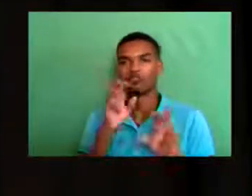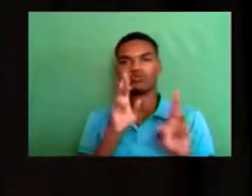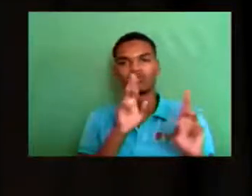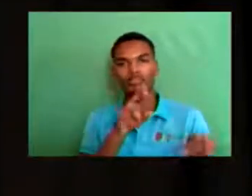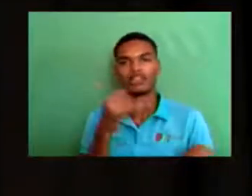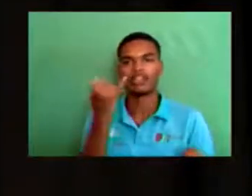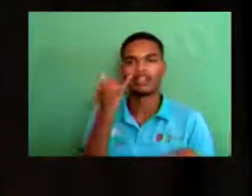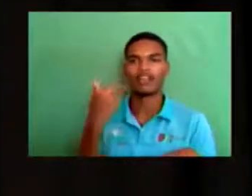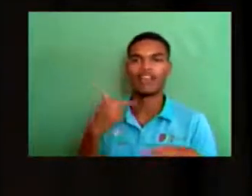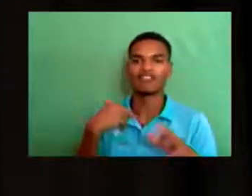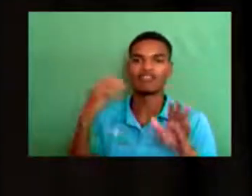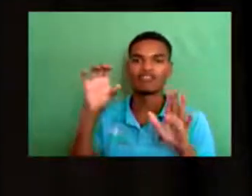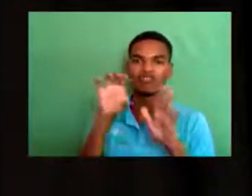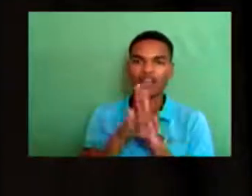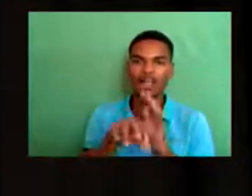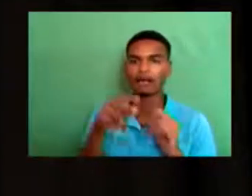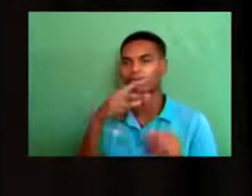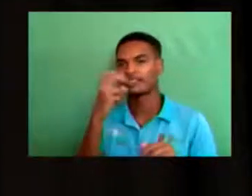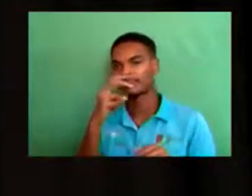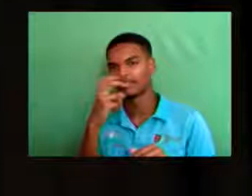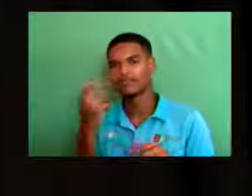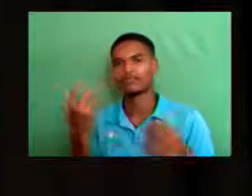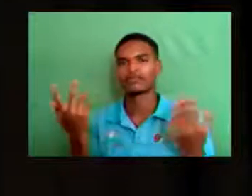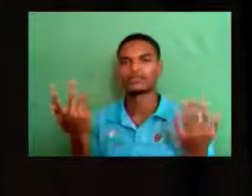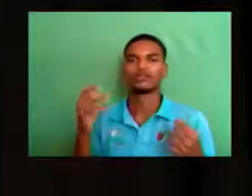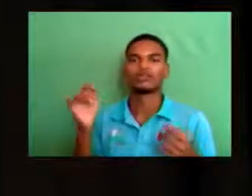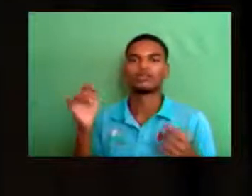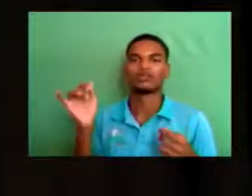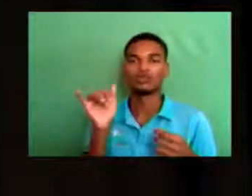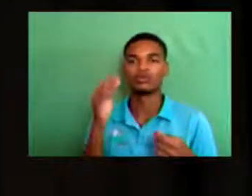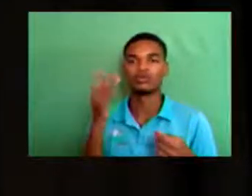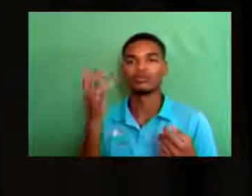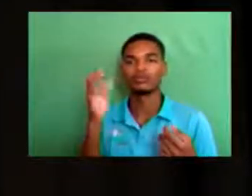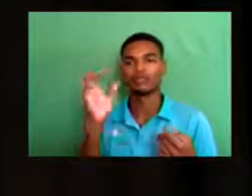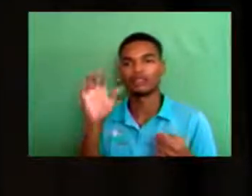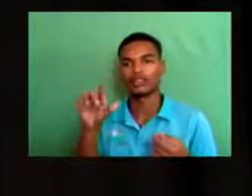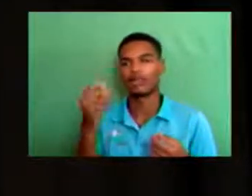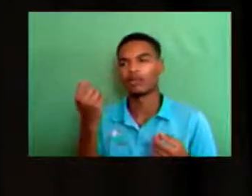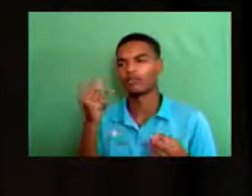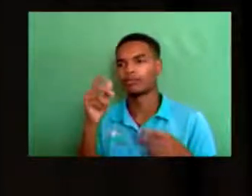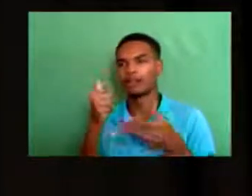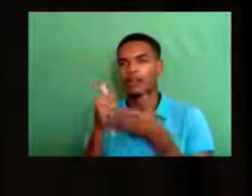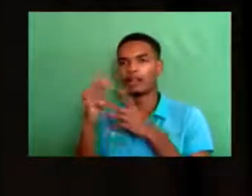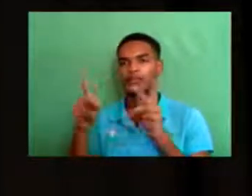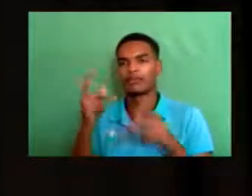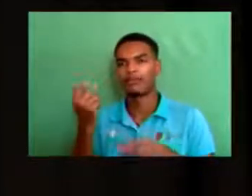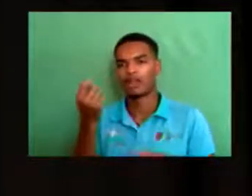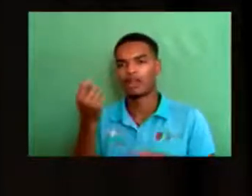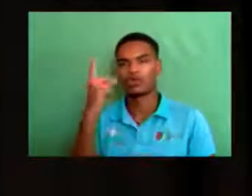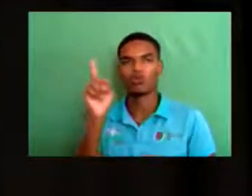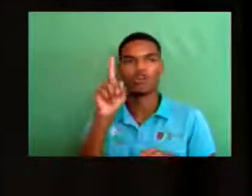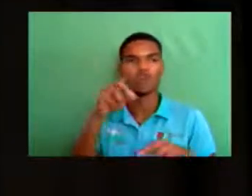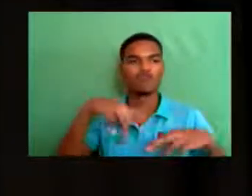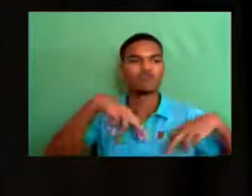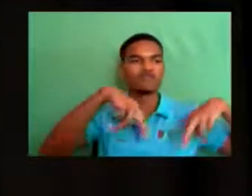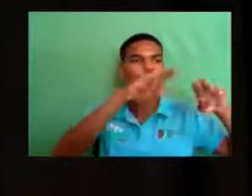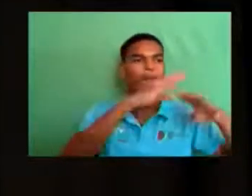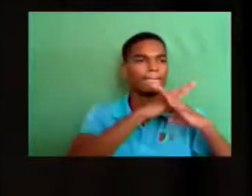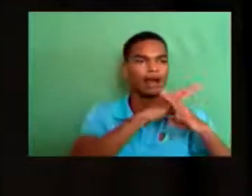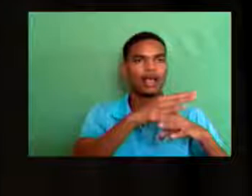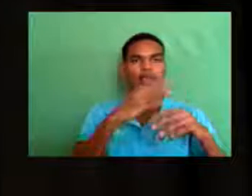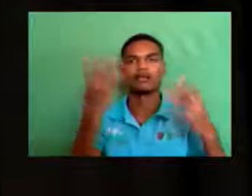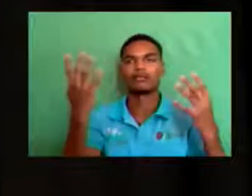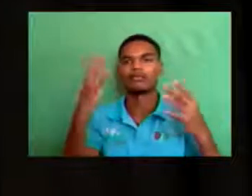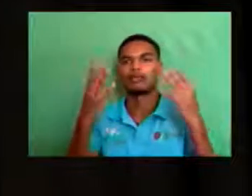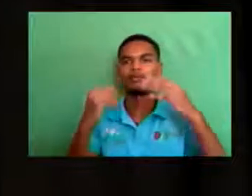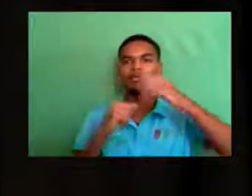crime, help people understand where roads have been blocked and bridges have been torn down, all important for